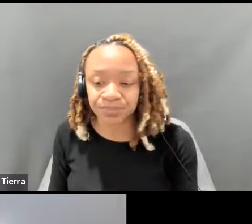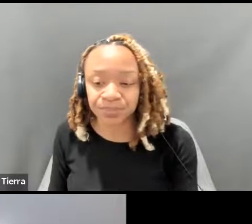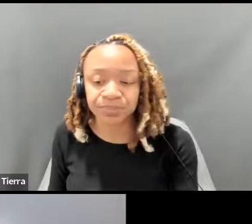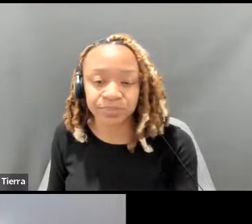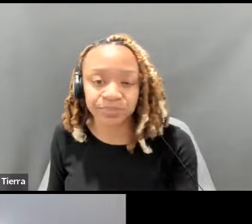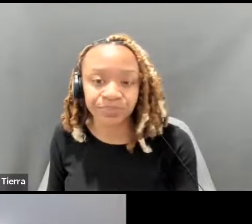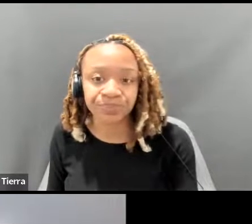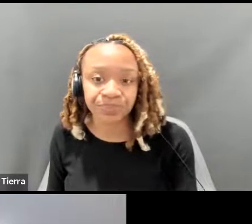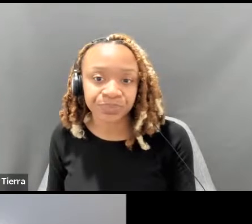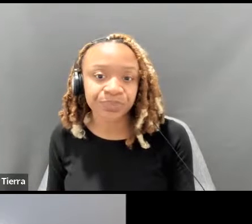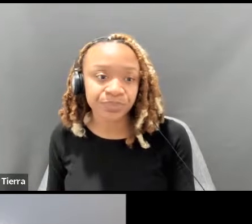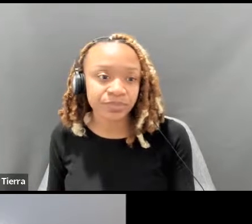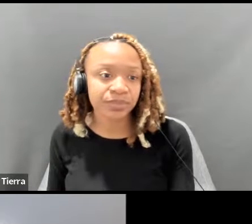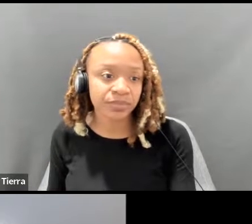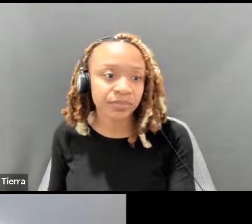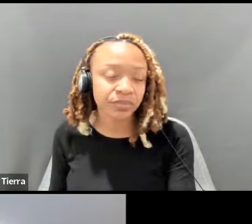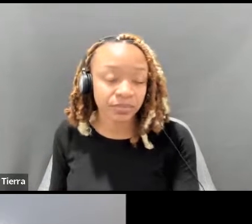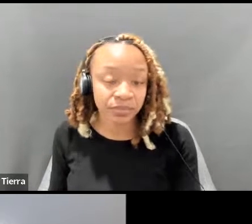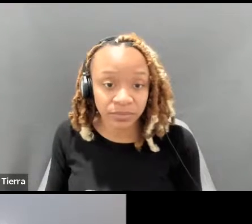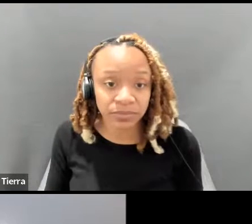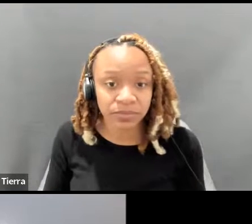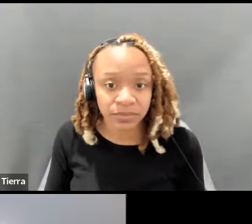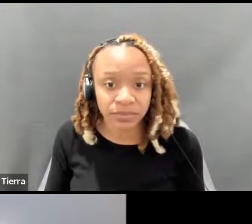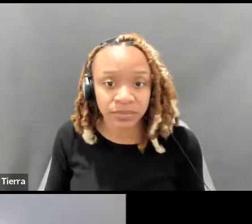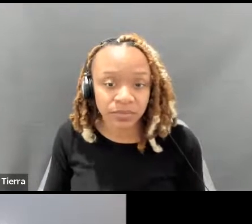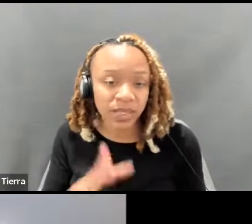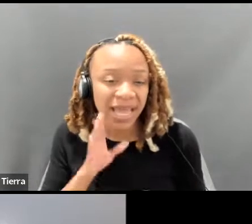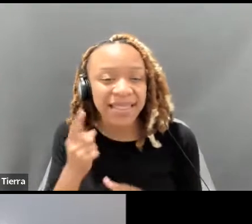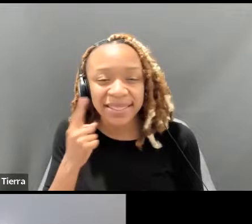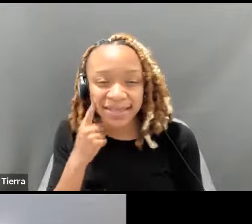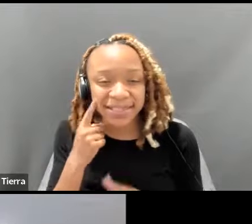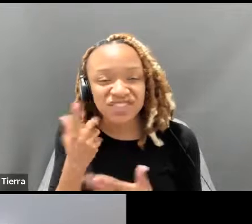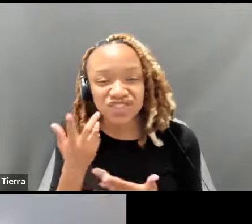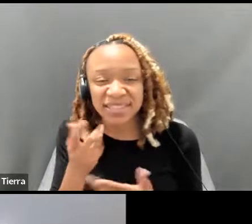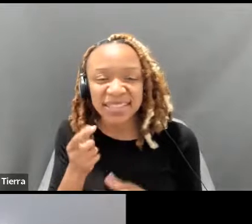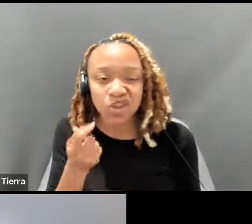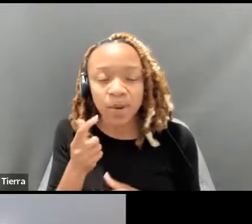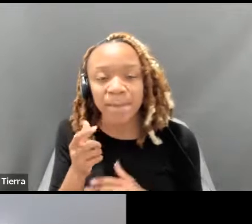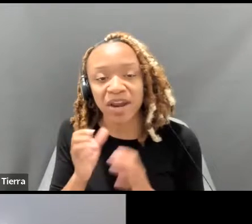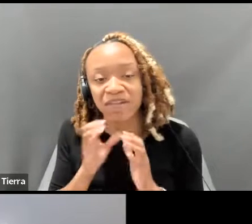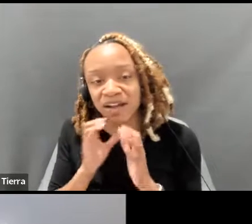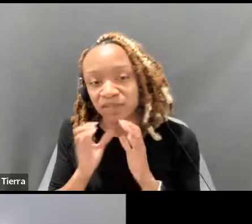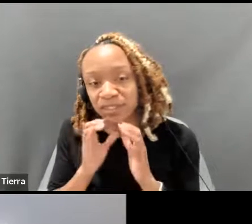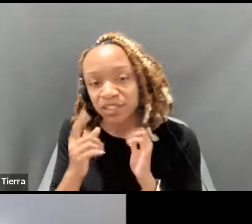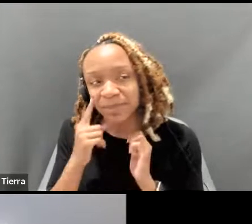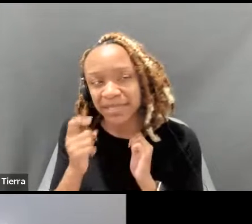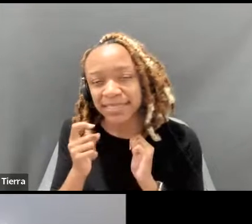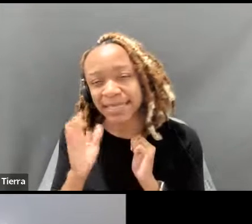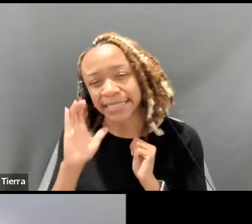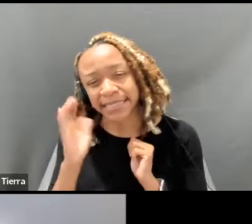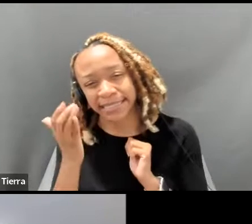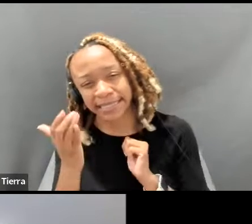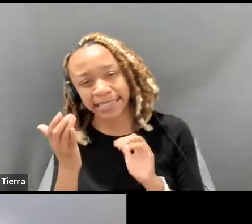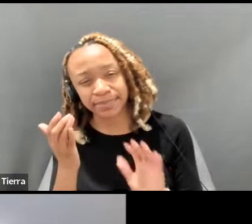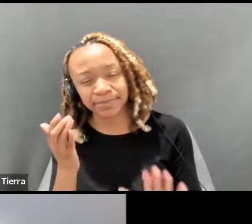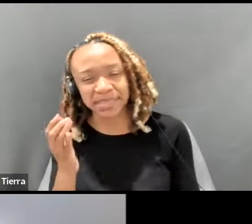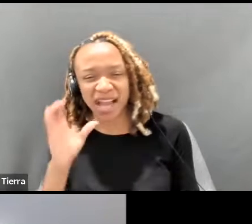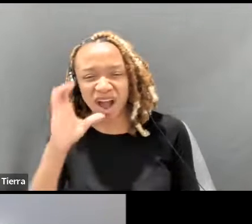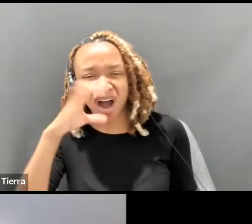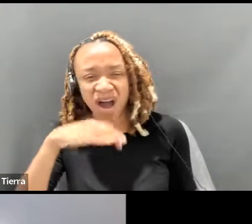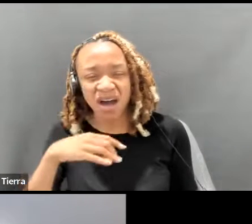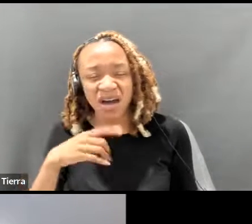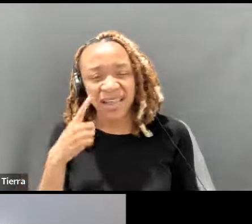Yeah, And from I'll zoning perspective, facilitate some conversation there, because that does seem like an odd choice. And I think she